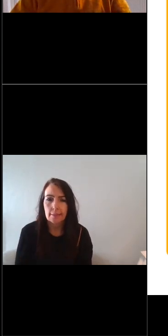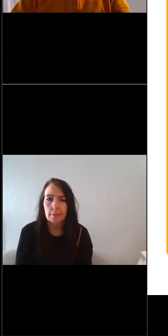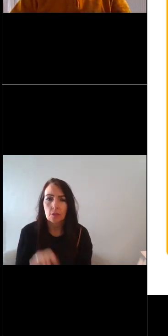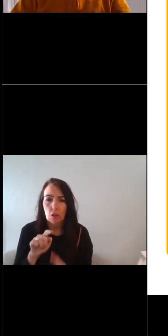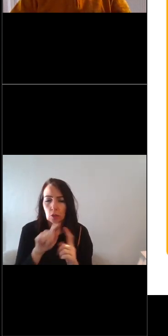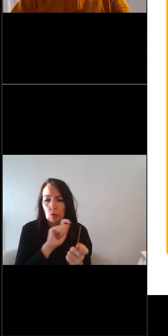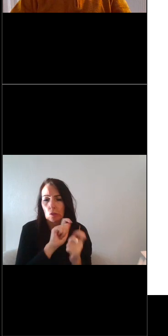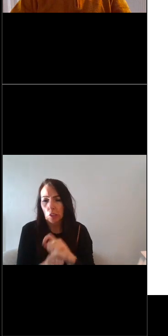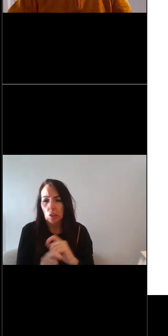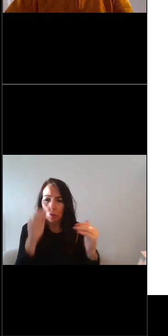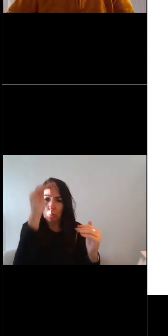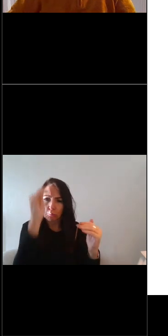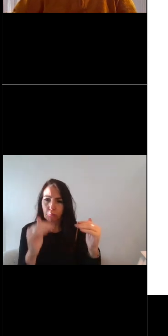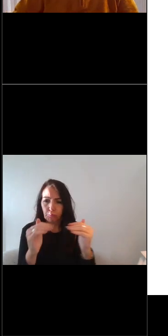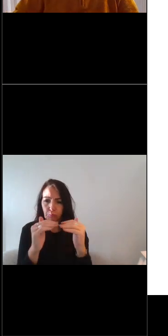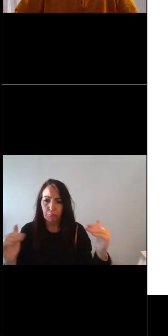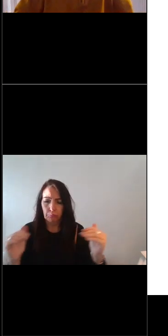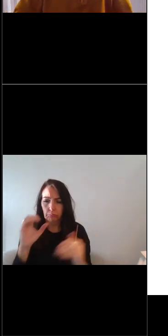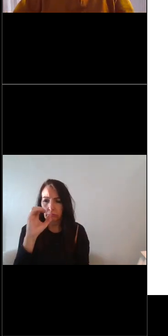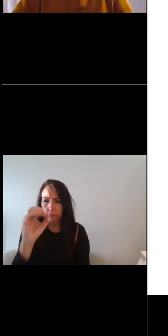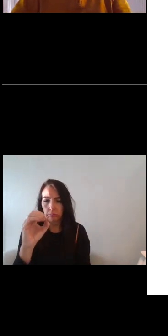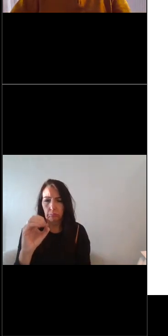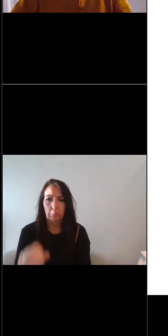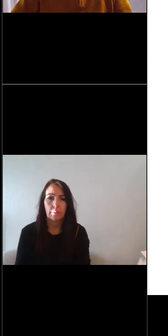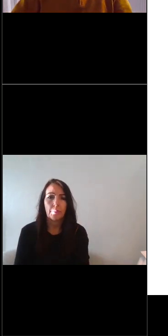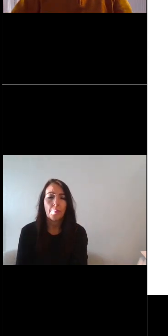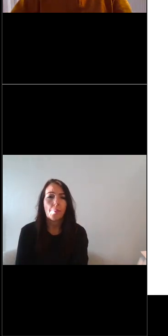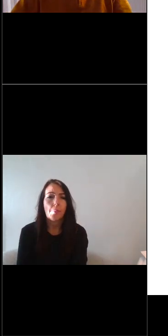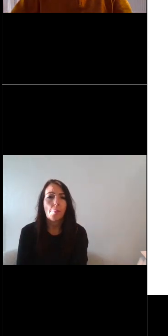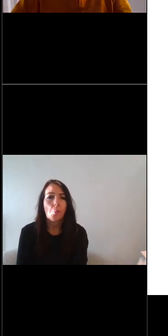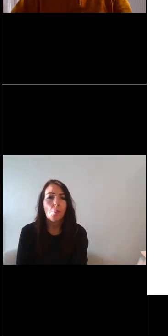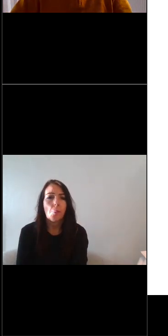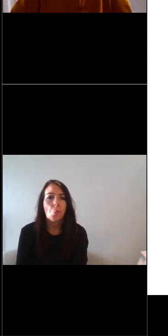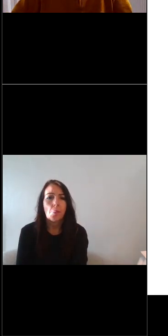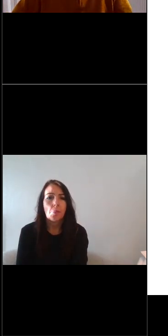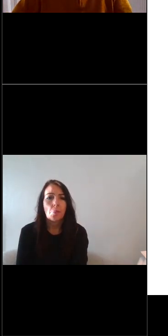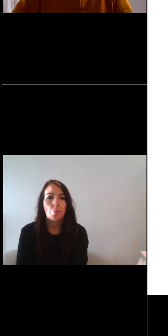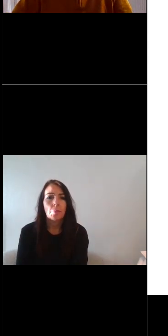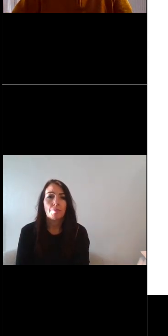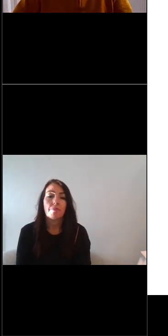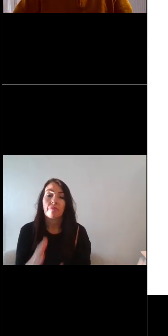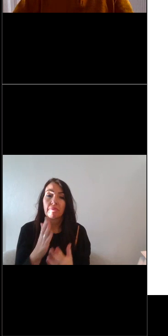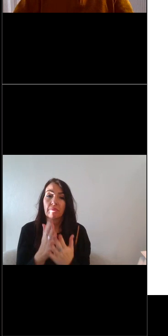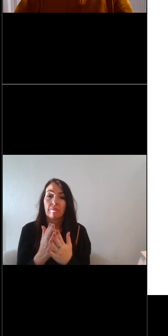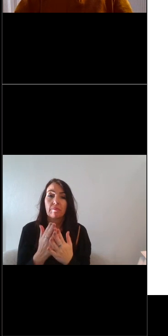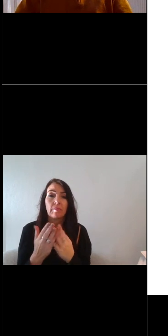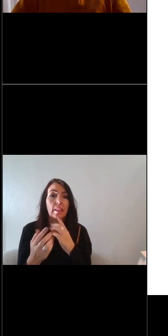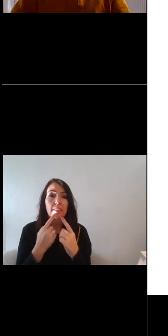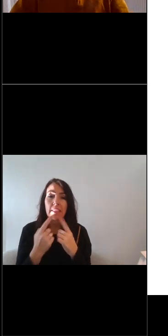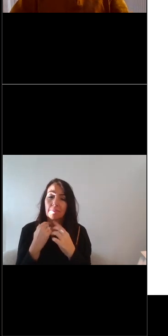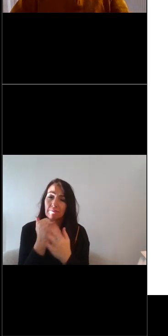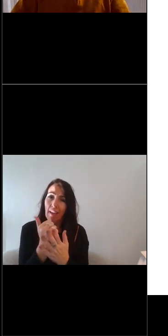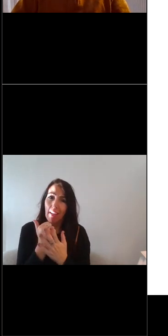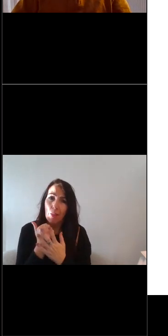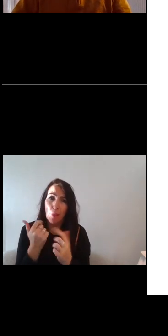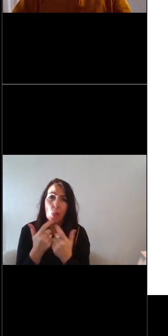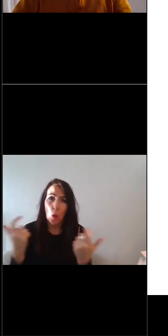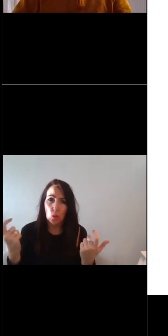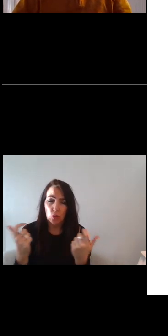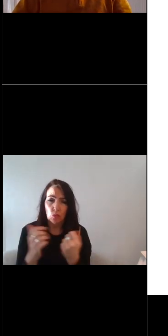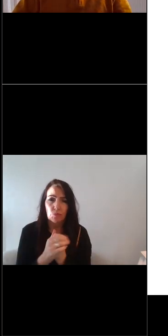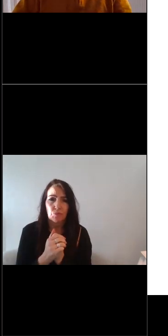in a decarbonised fleet. So vehicle operational data will really help. Start point